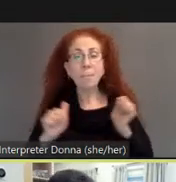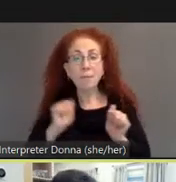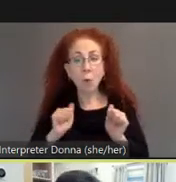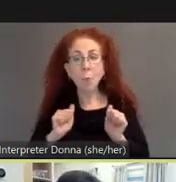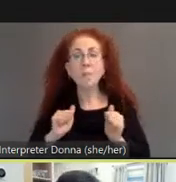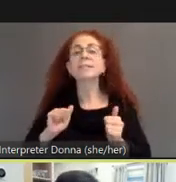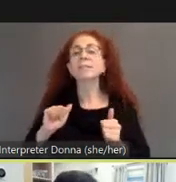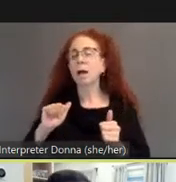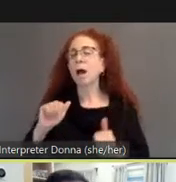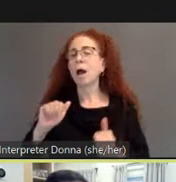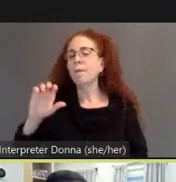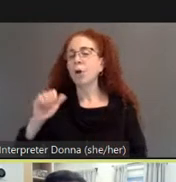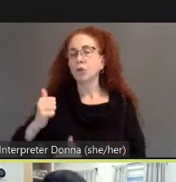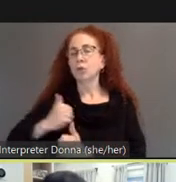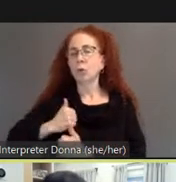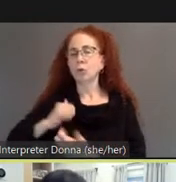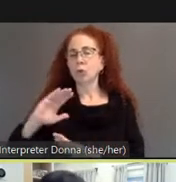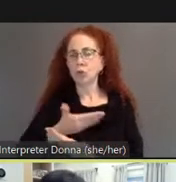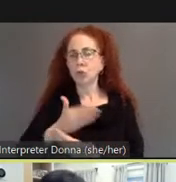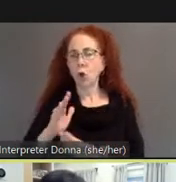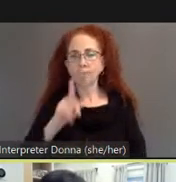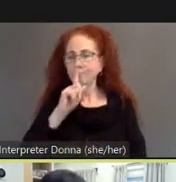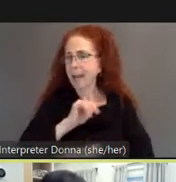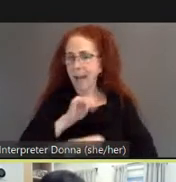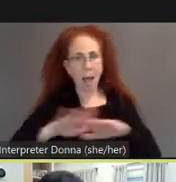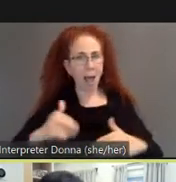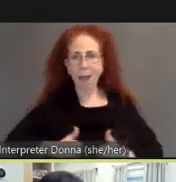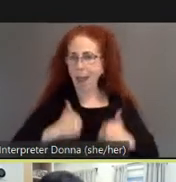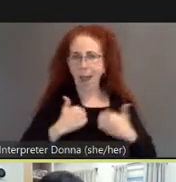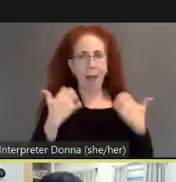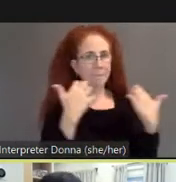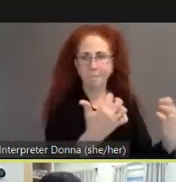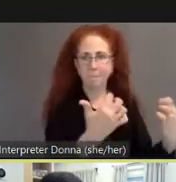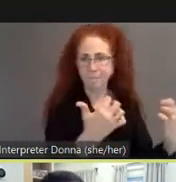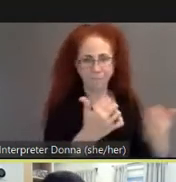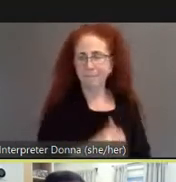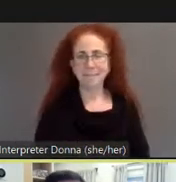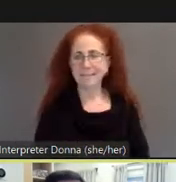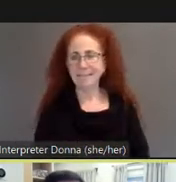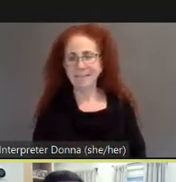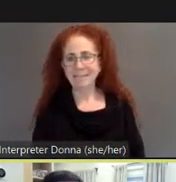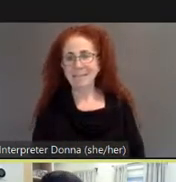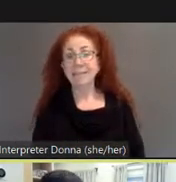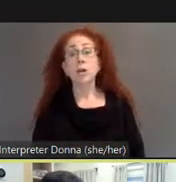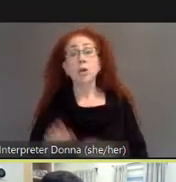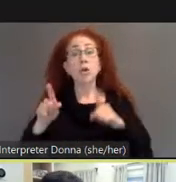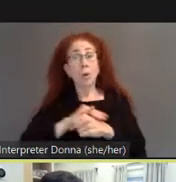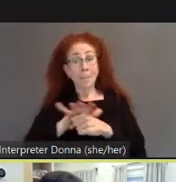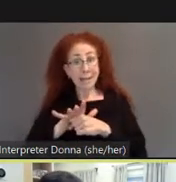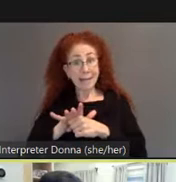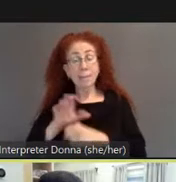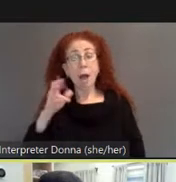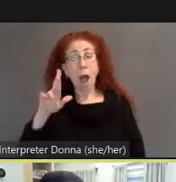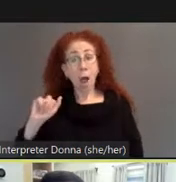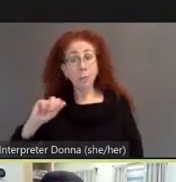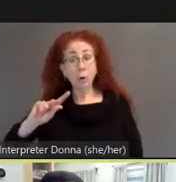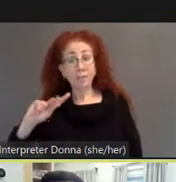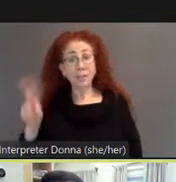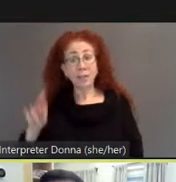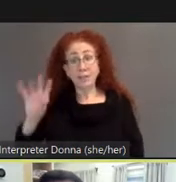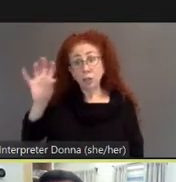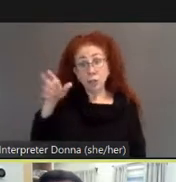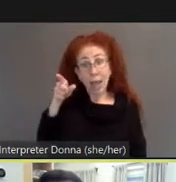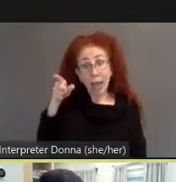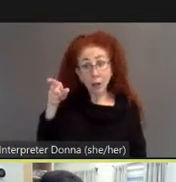Soldier Songs, as opposed to a live in-person offering. During the pandemic, the Opera Philadelphia channel, or